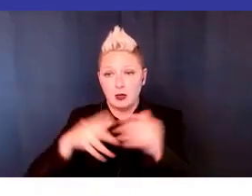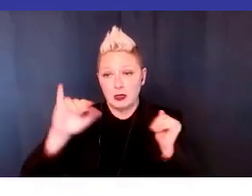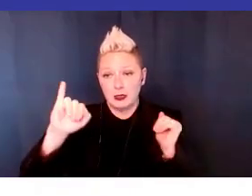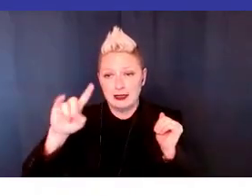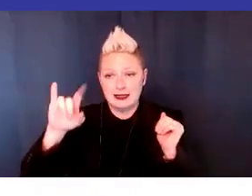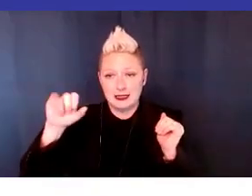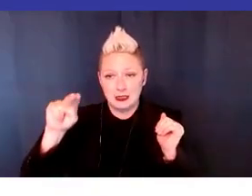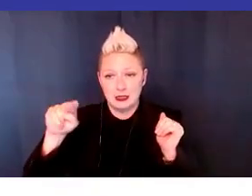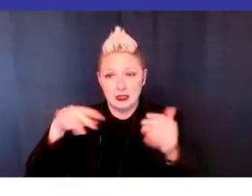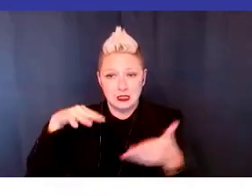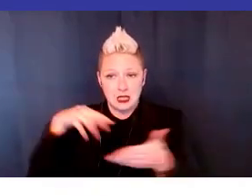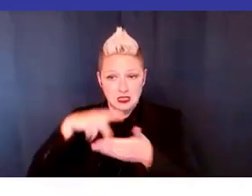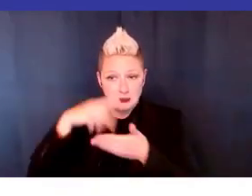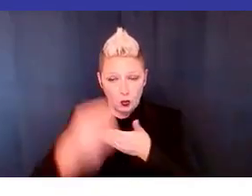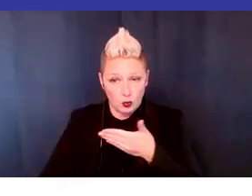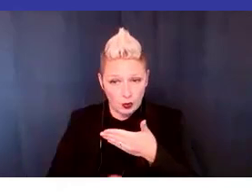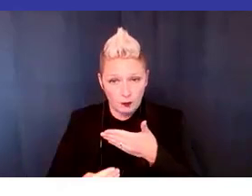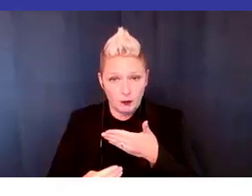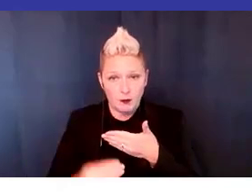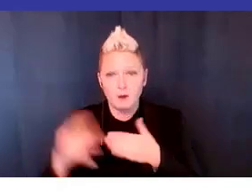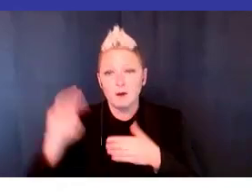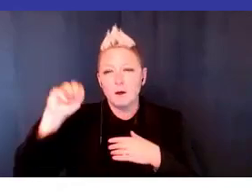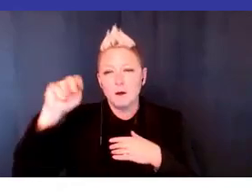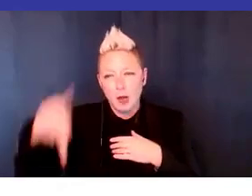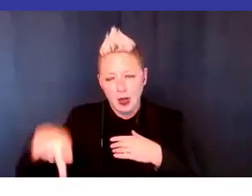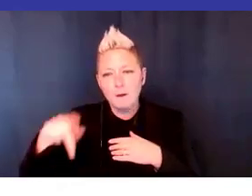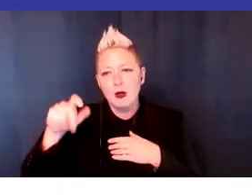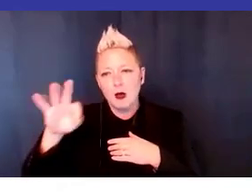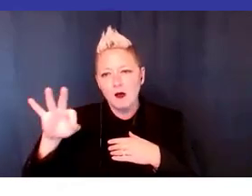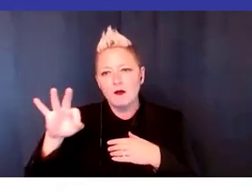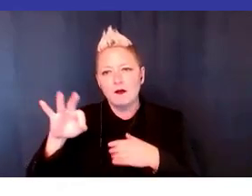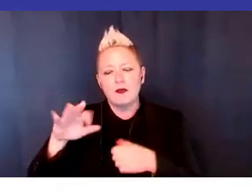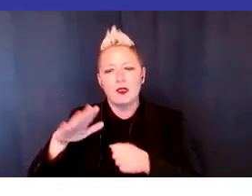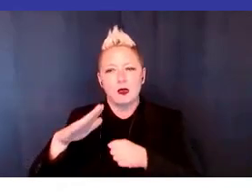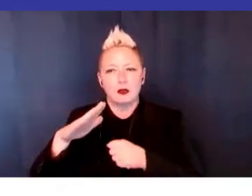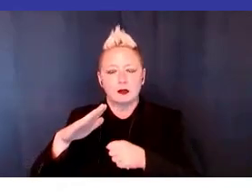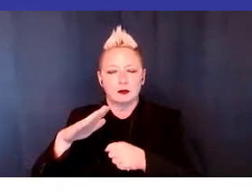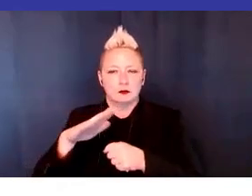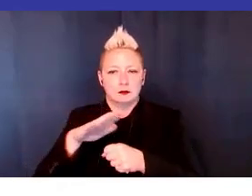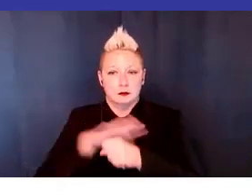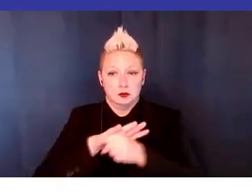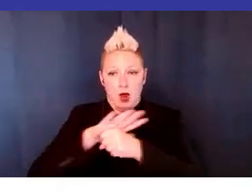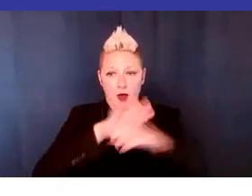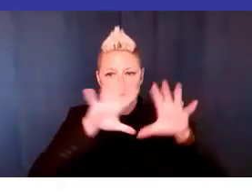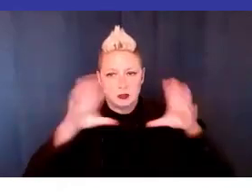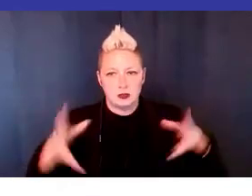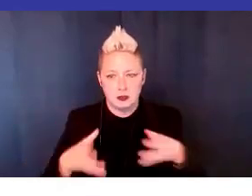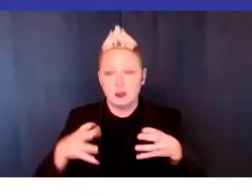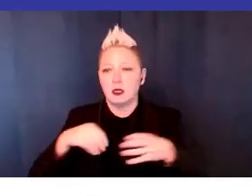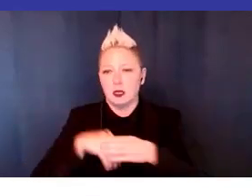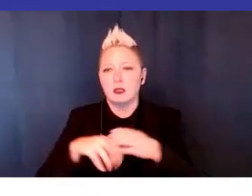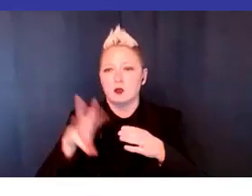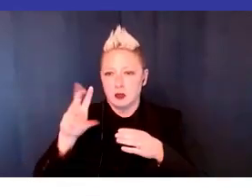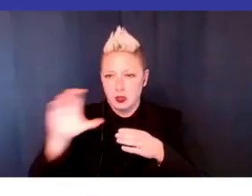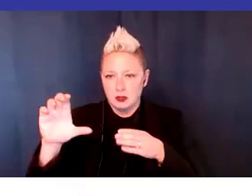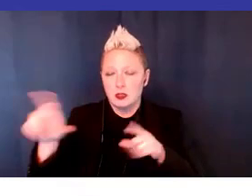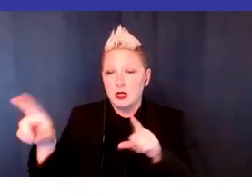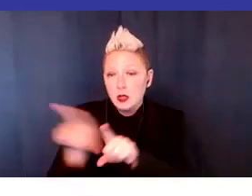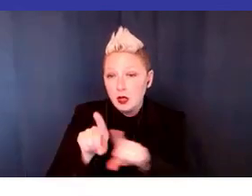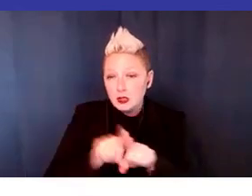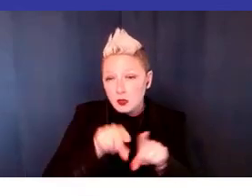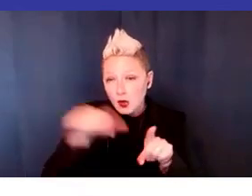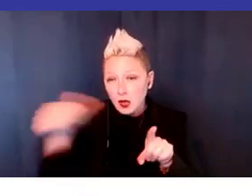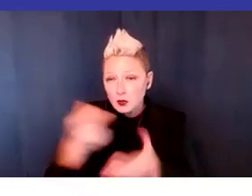where there are maps of the indigenous tribal nations within Wisconsin, and there's additional resources that I would encourage you to check